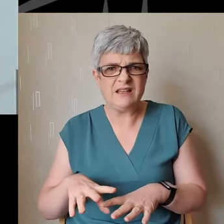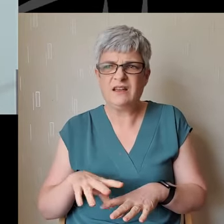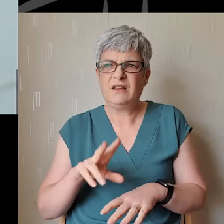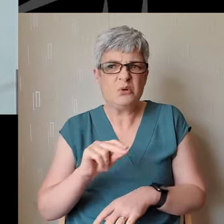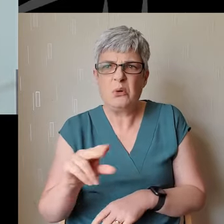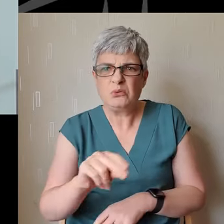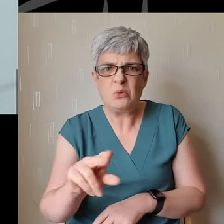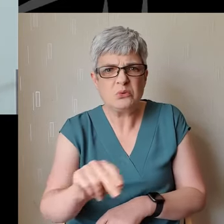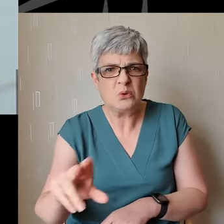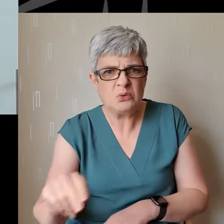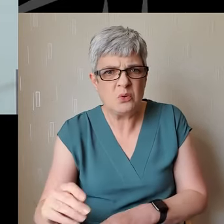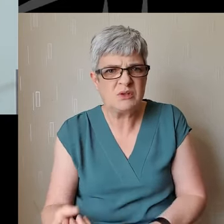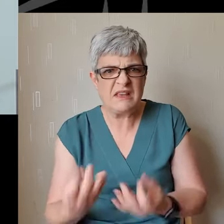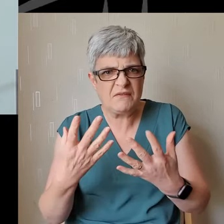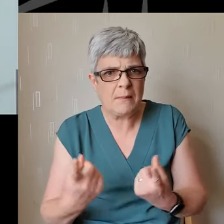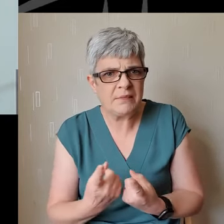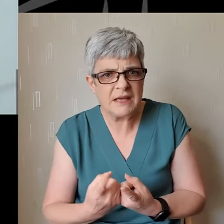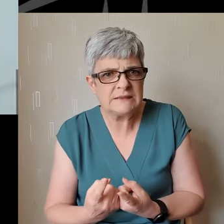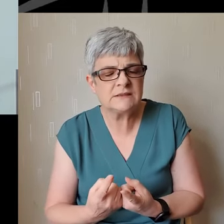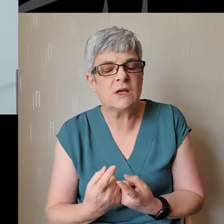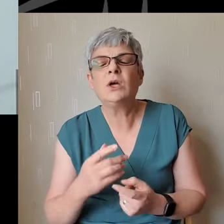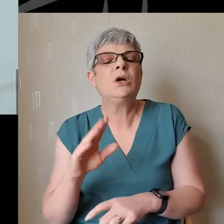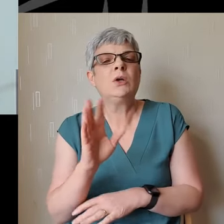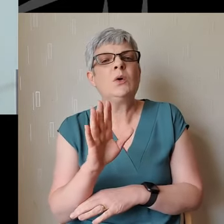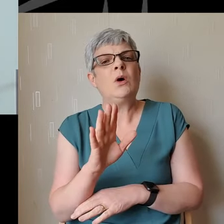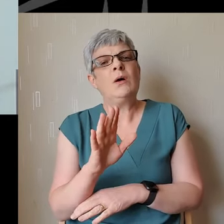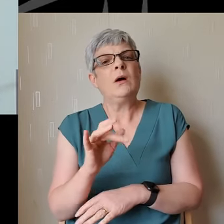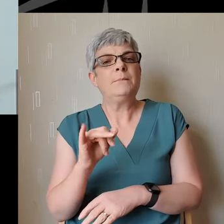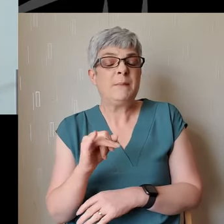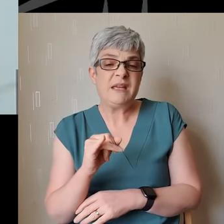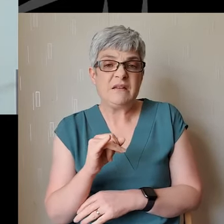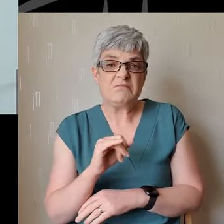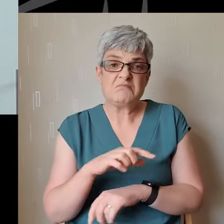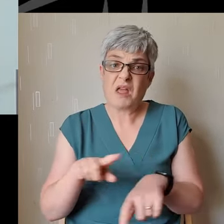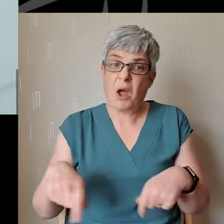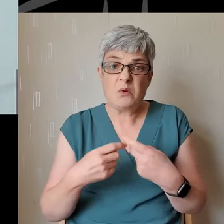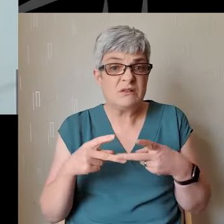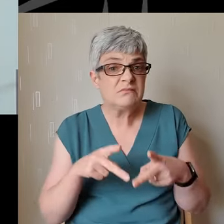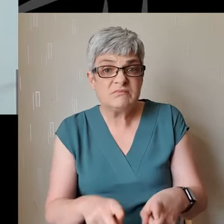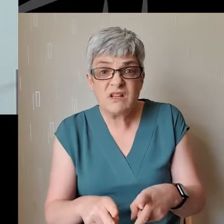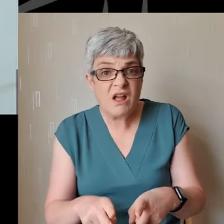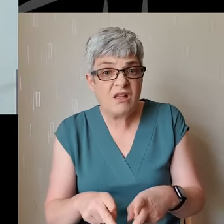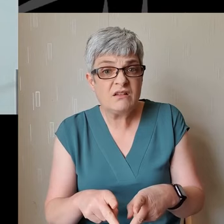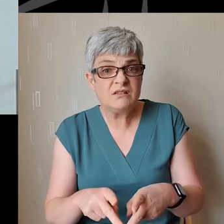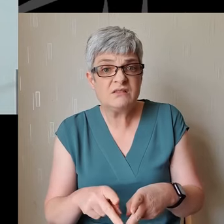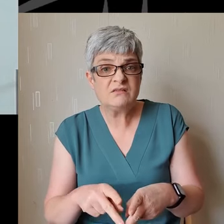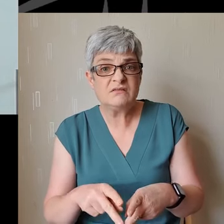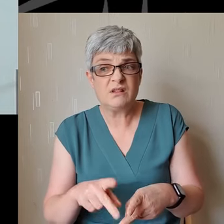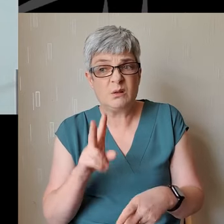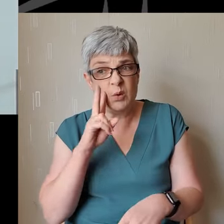such. Or maybe it's because our style of things is or is seen as being dull.